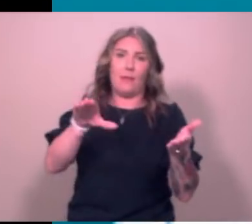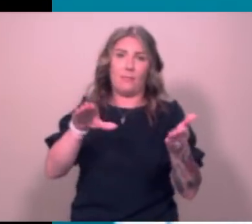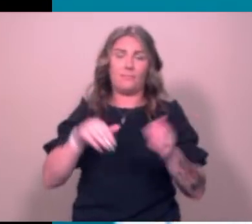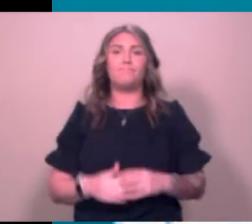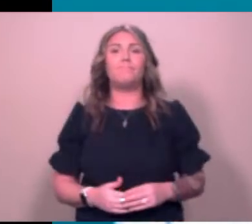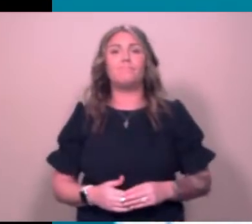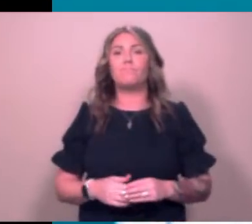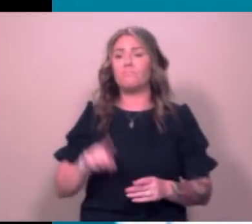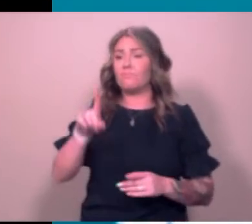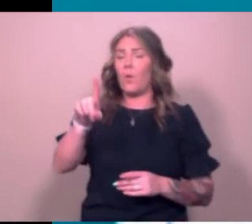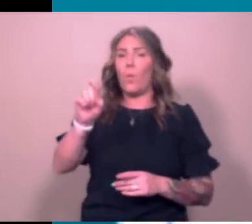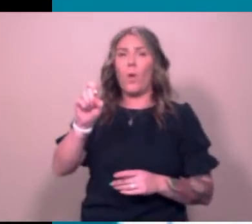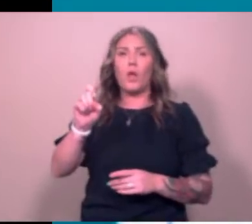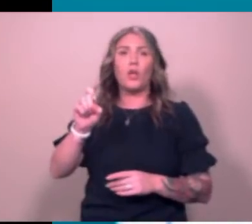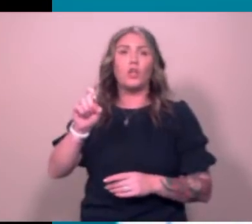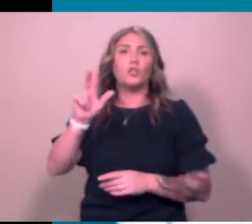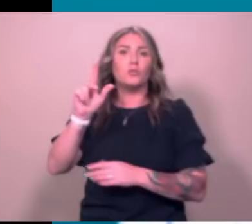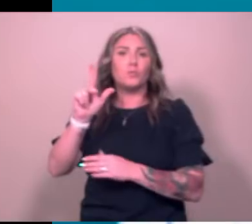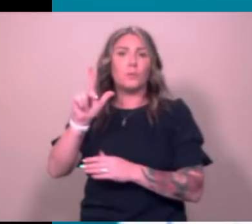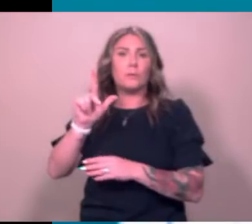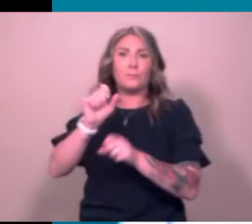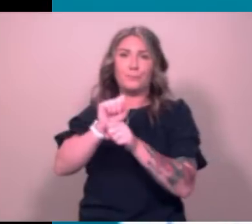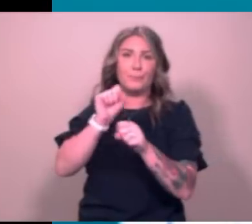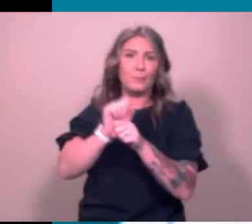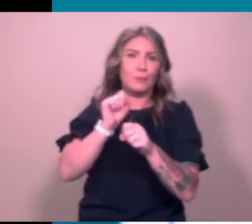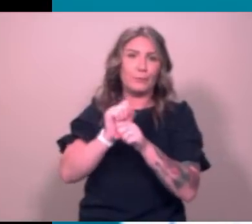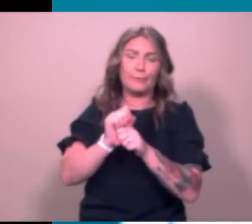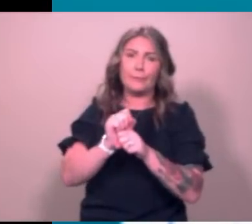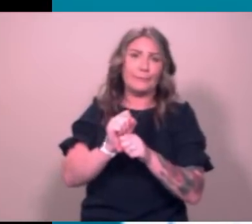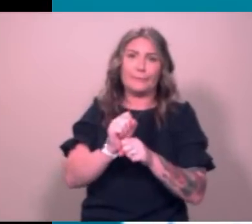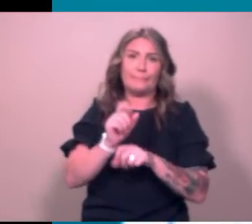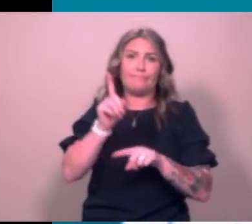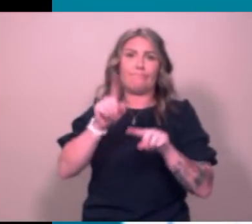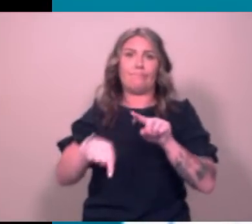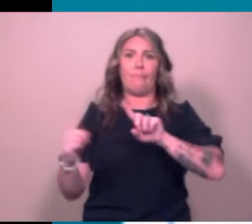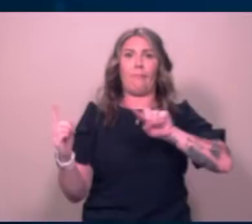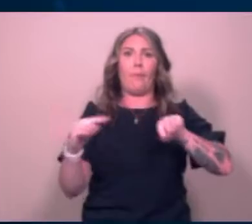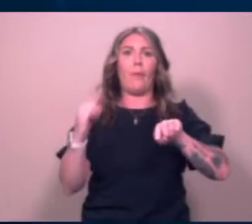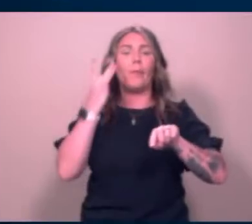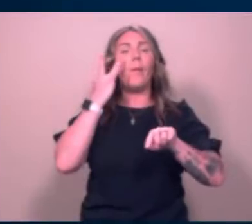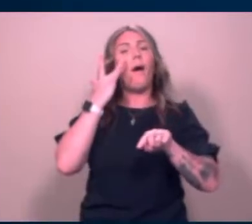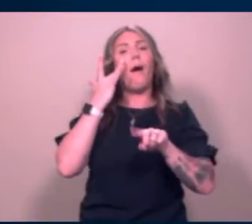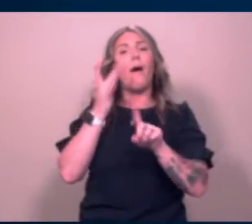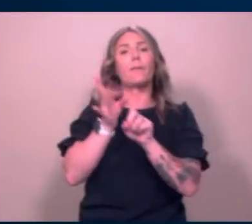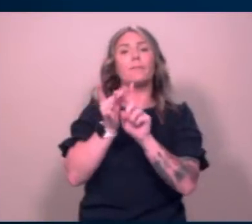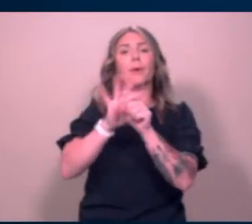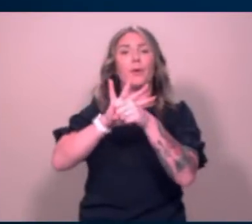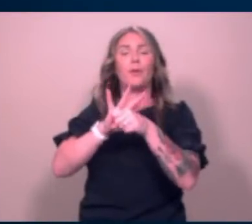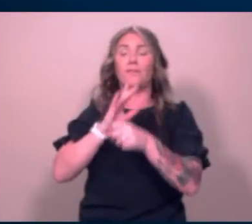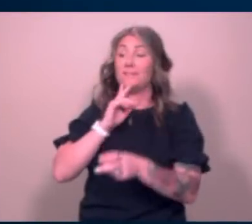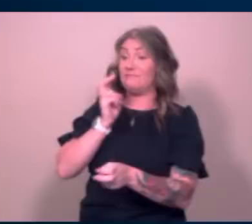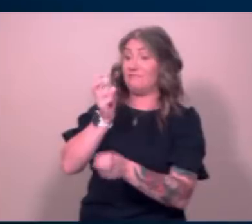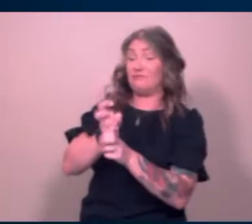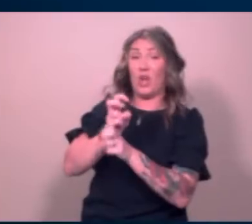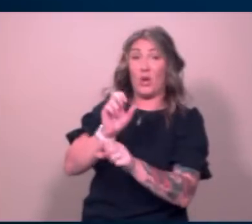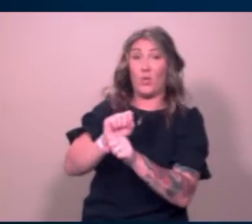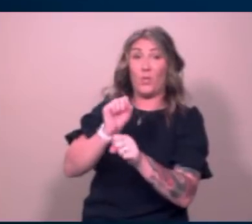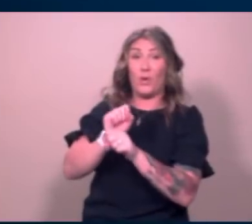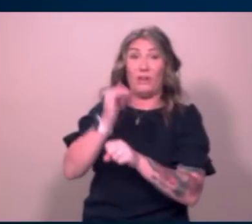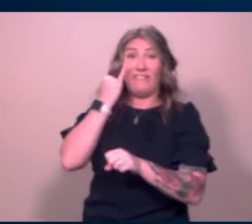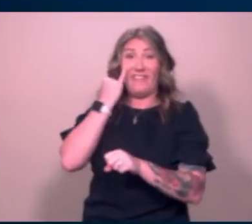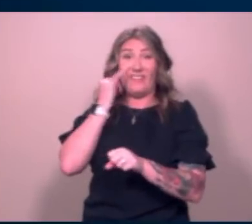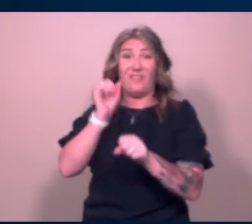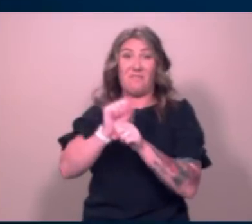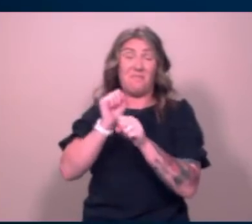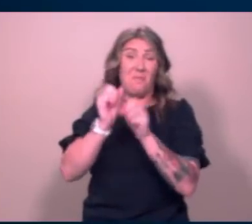have 123 employees out because of COVID right now. Hard to do our jobs when we don't have the employees here to help us. This is a